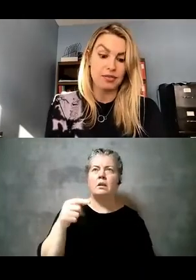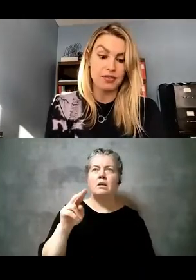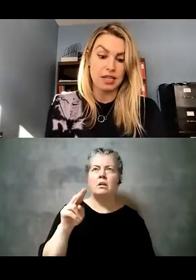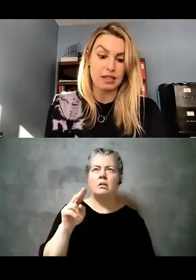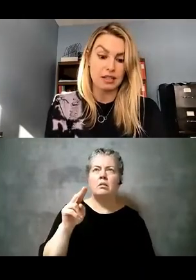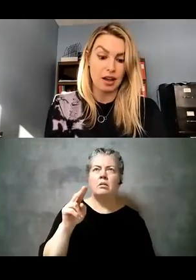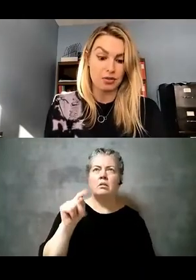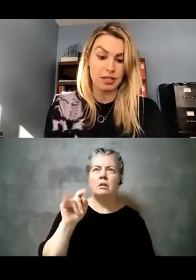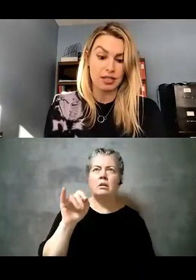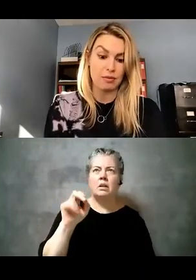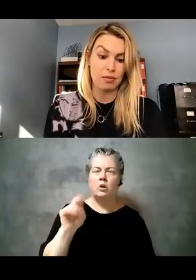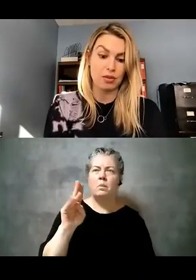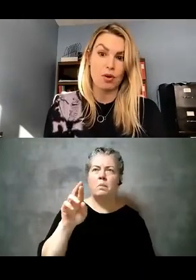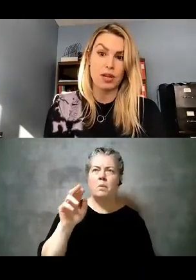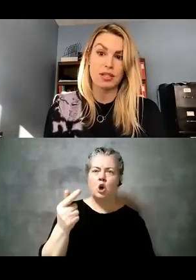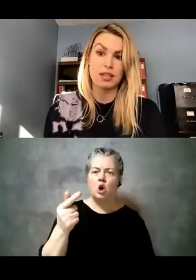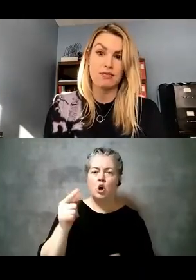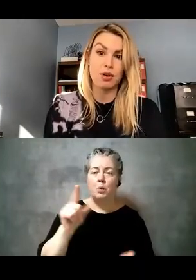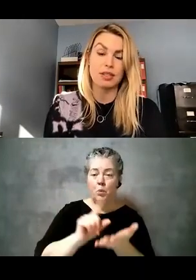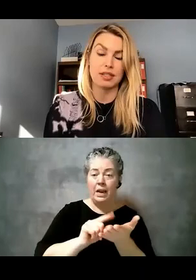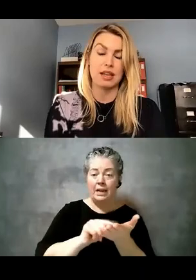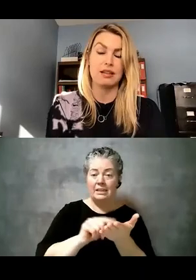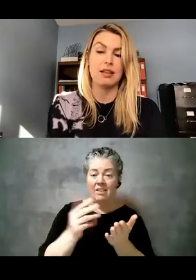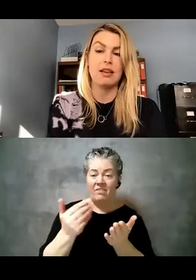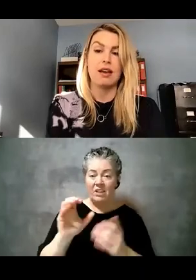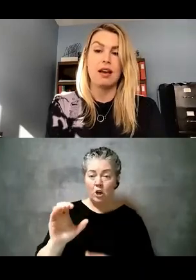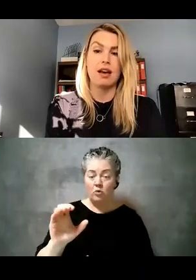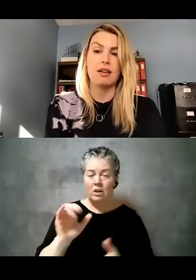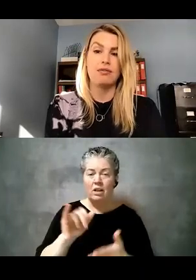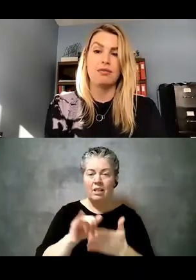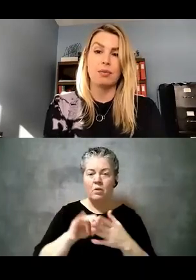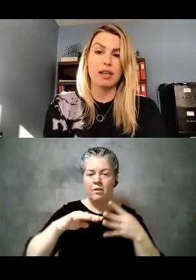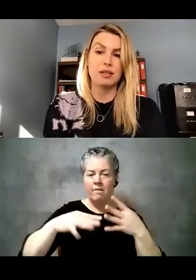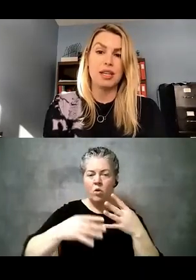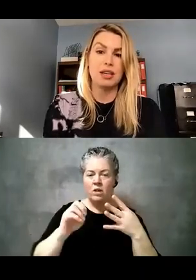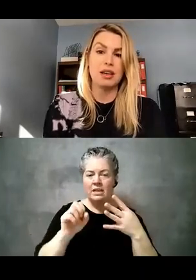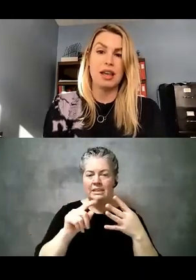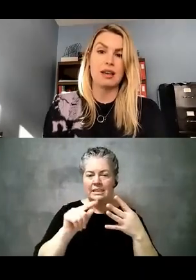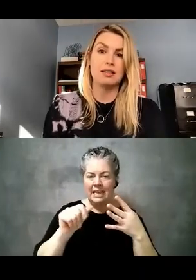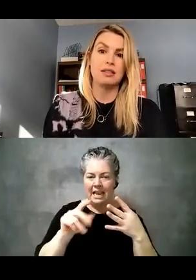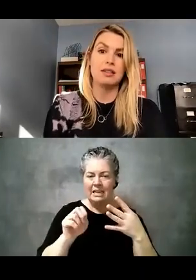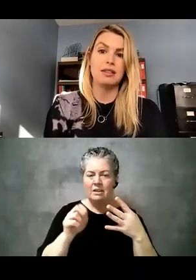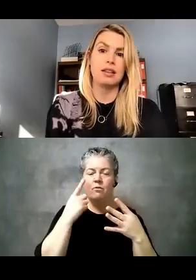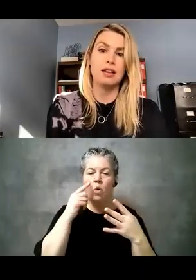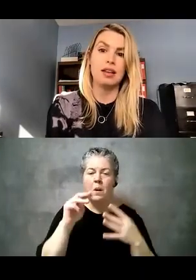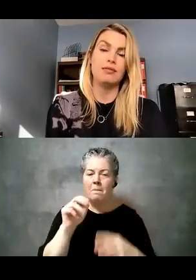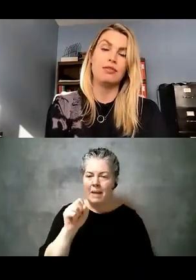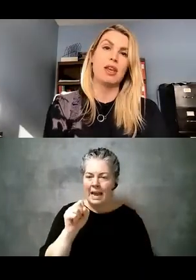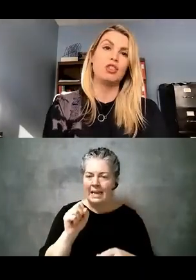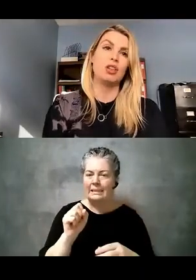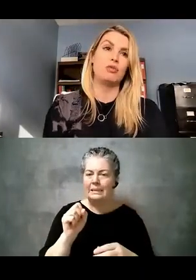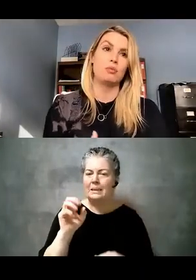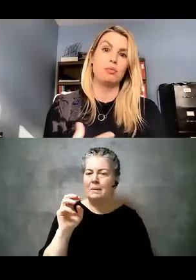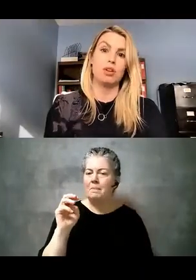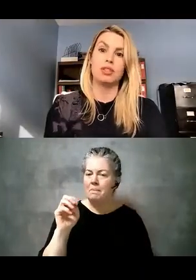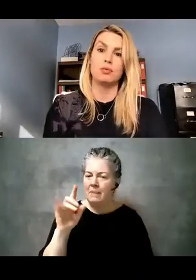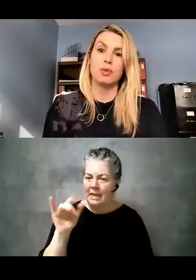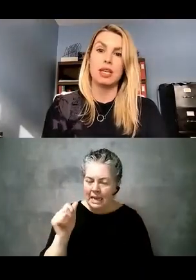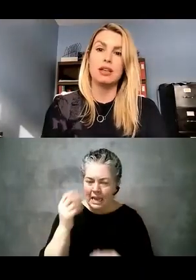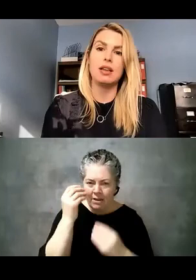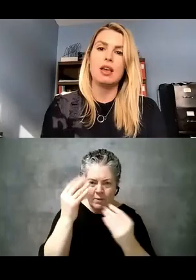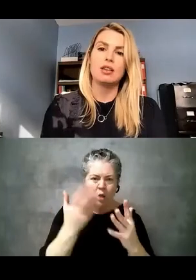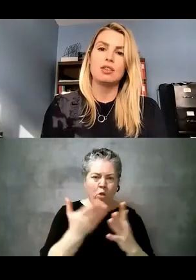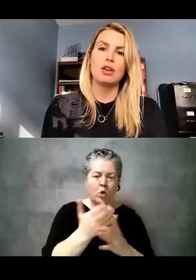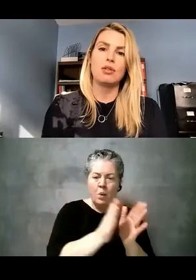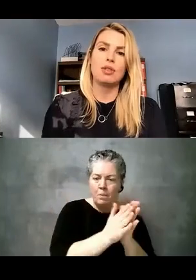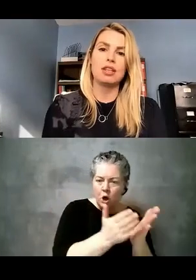in the 1500s, that was coined the 4th estate. For mass media and information through books and